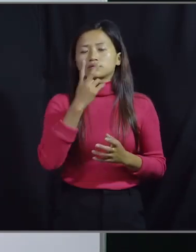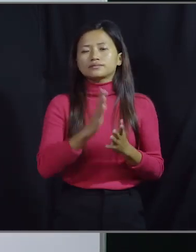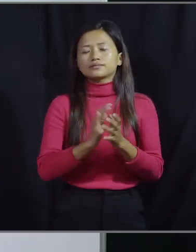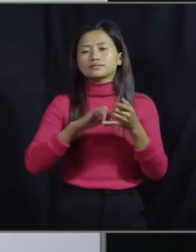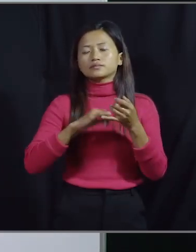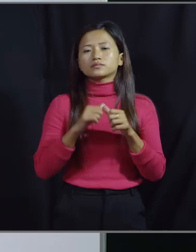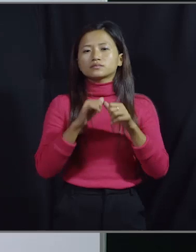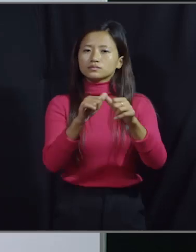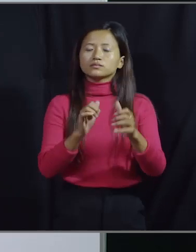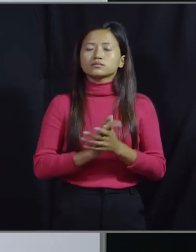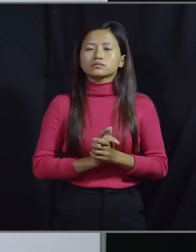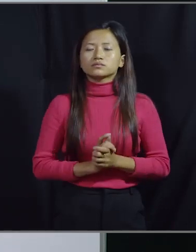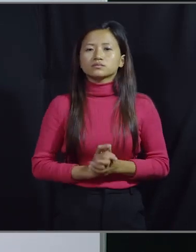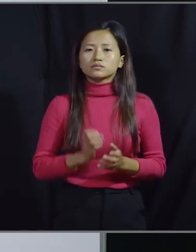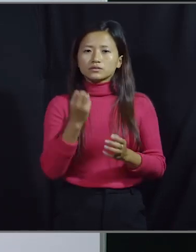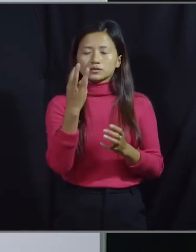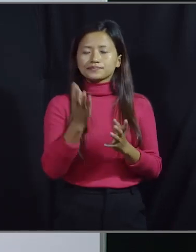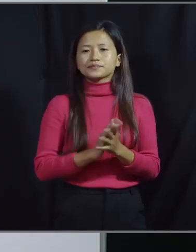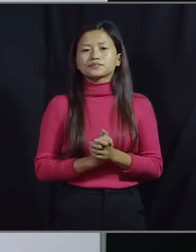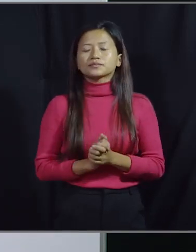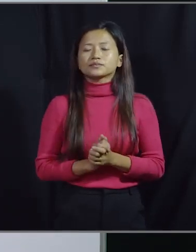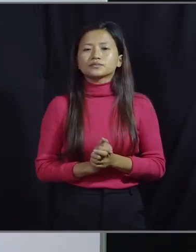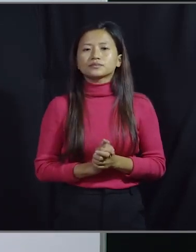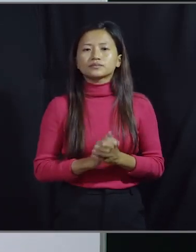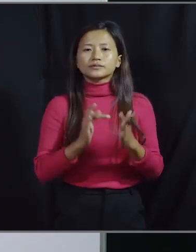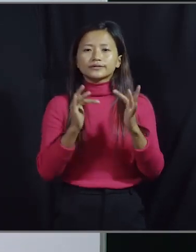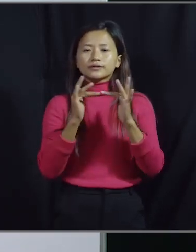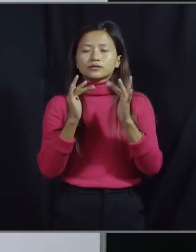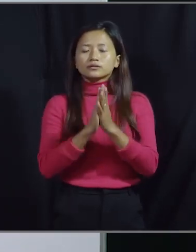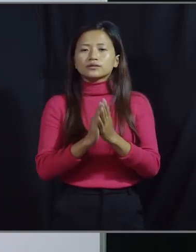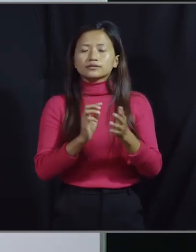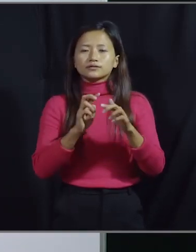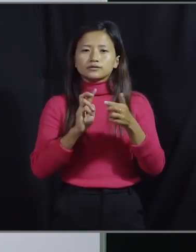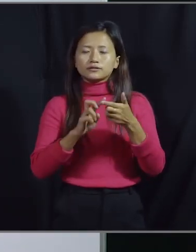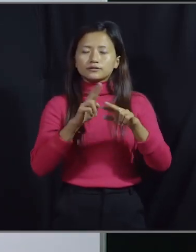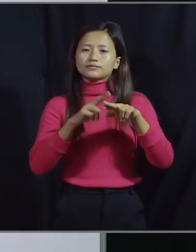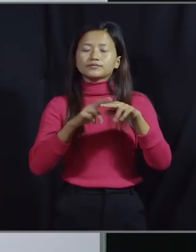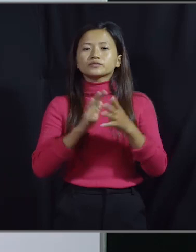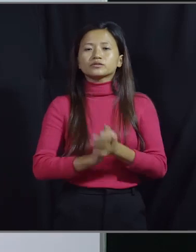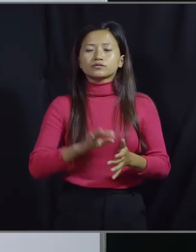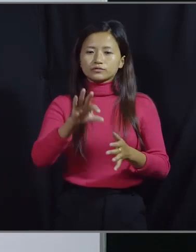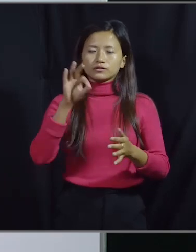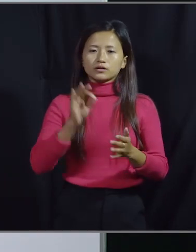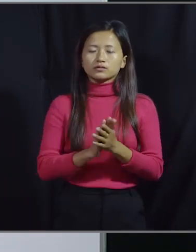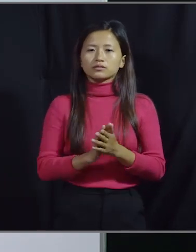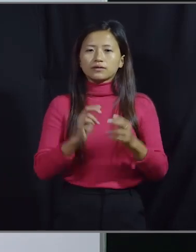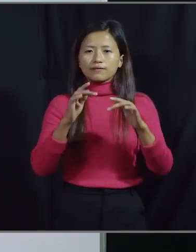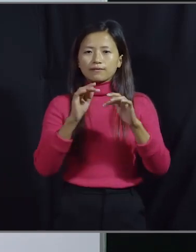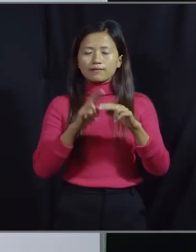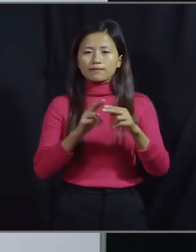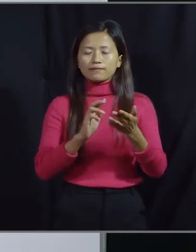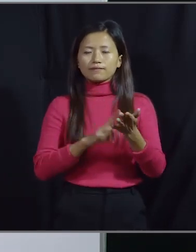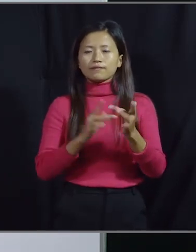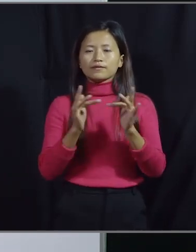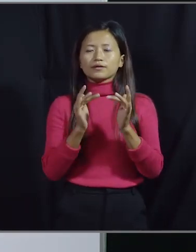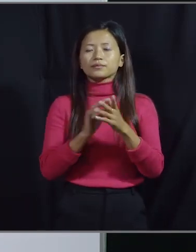solution. First we will have to calculate the net effect on revaluation to find out net profit on